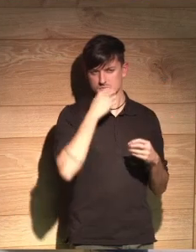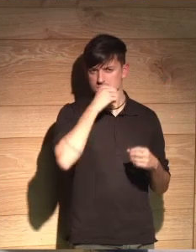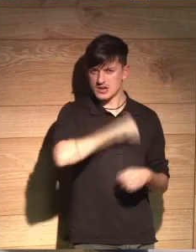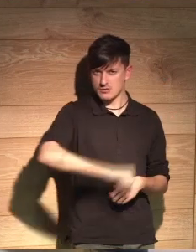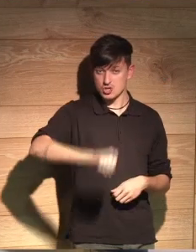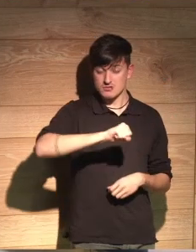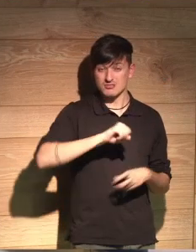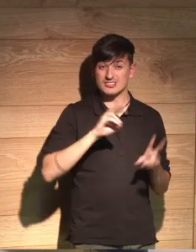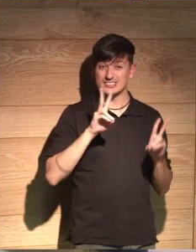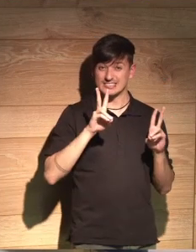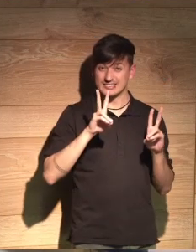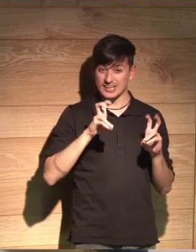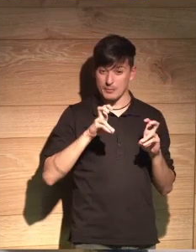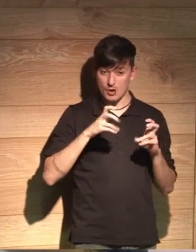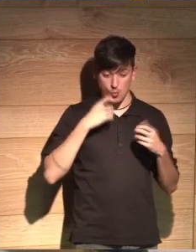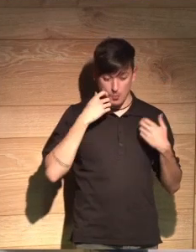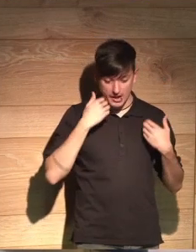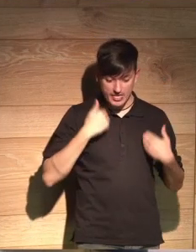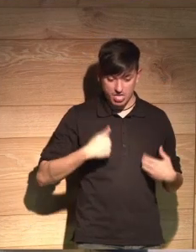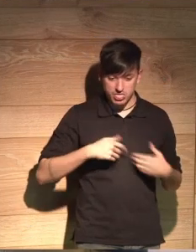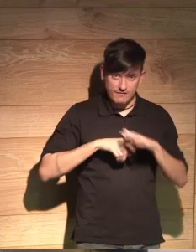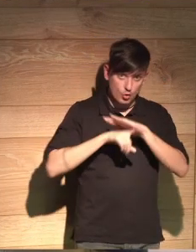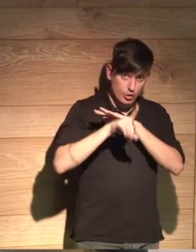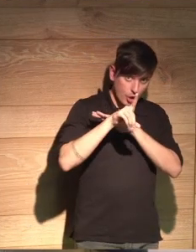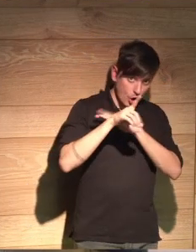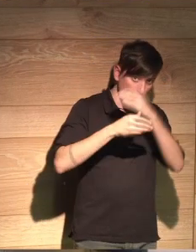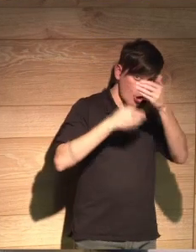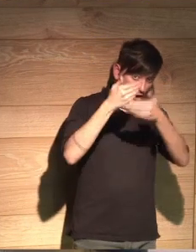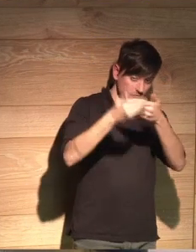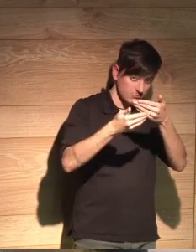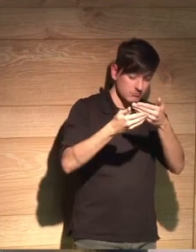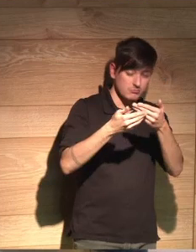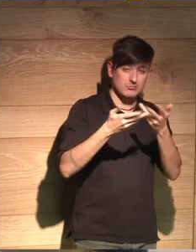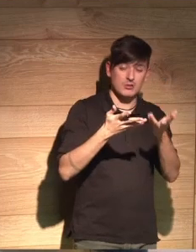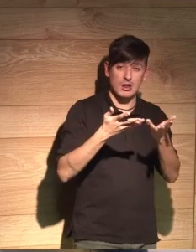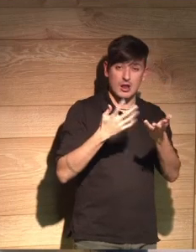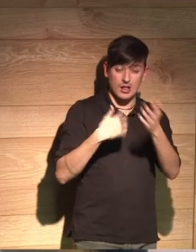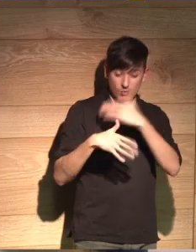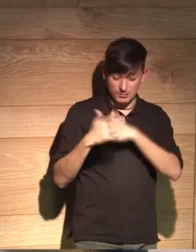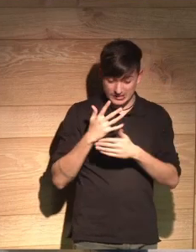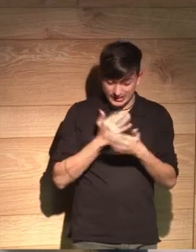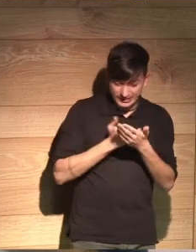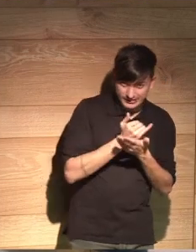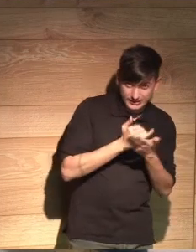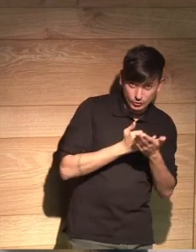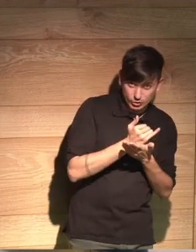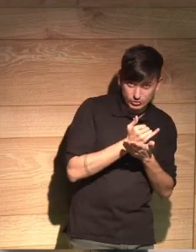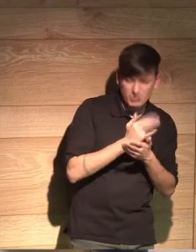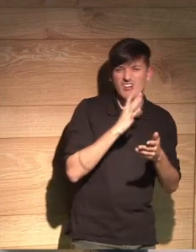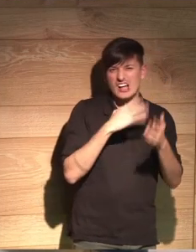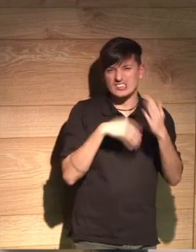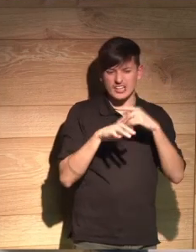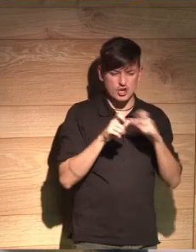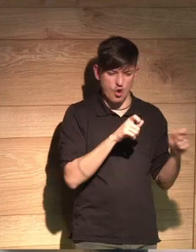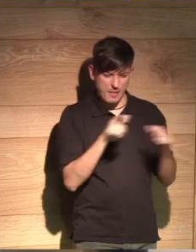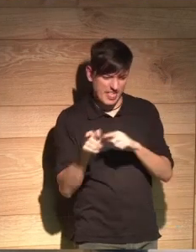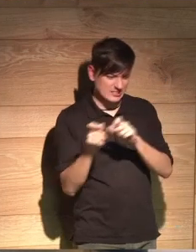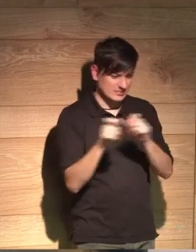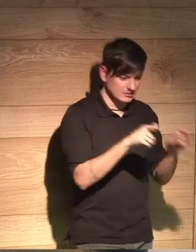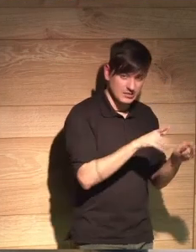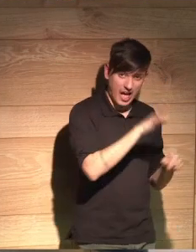so good for you. But as part of the humankind evolution, we've moved from farmers